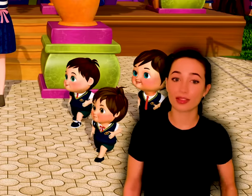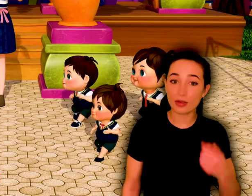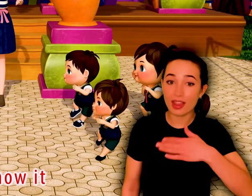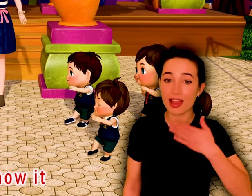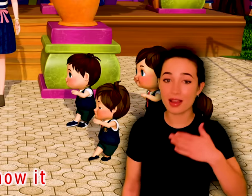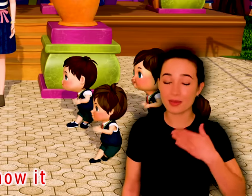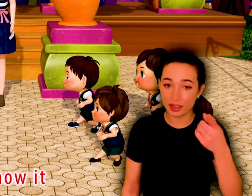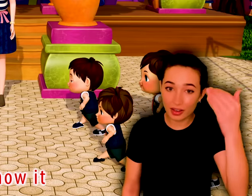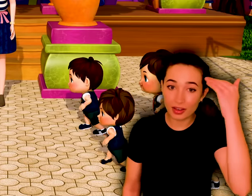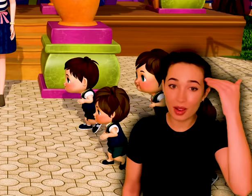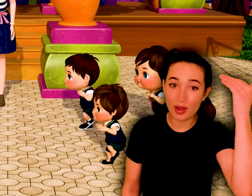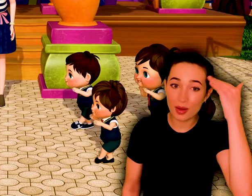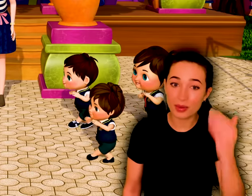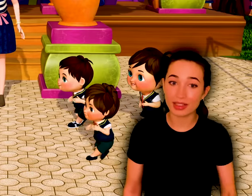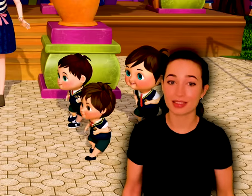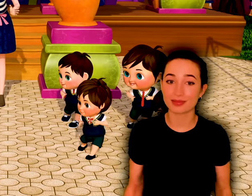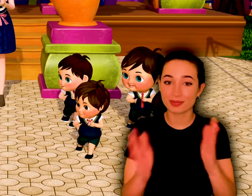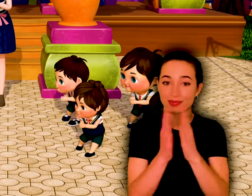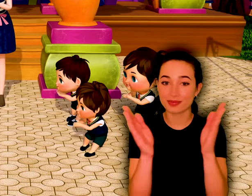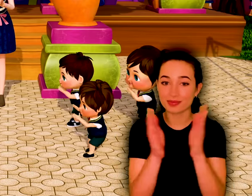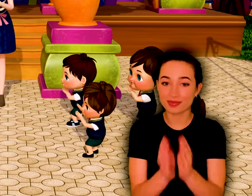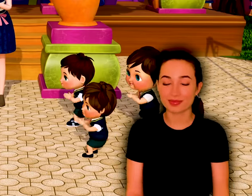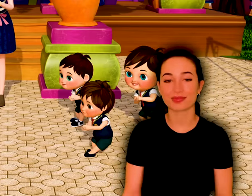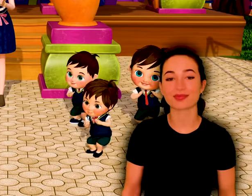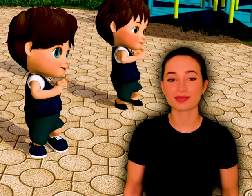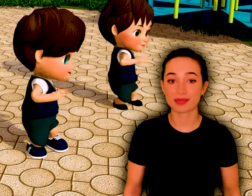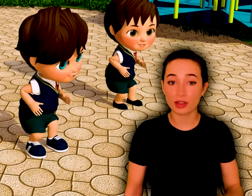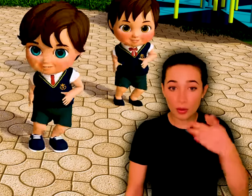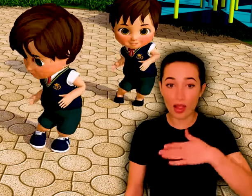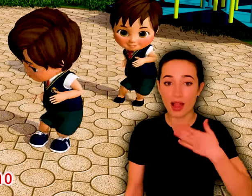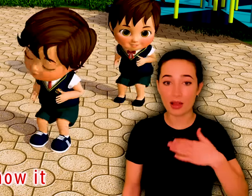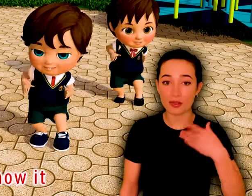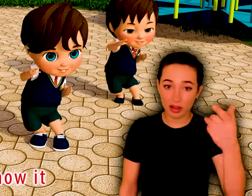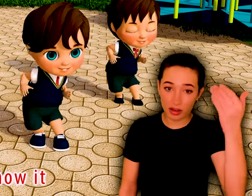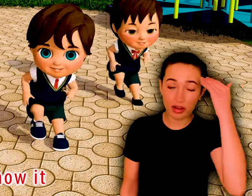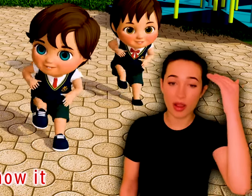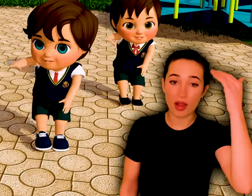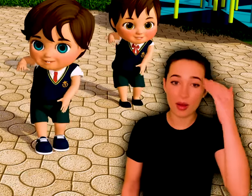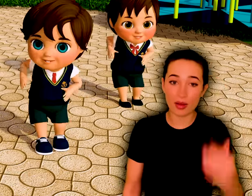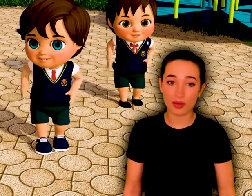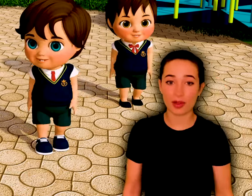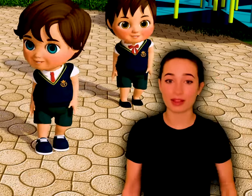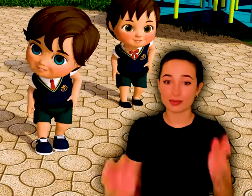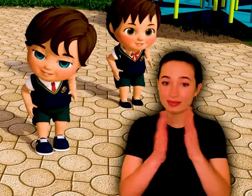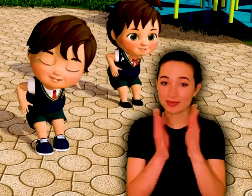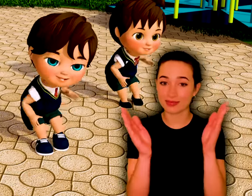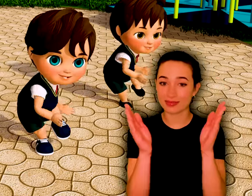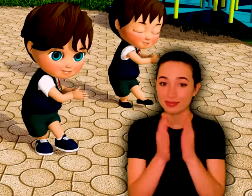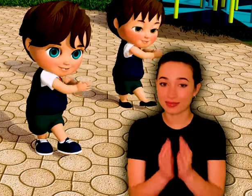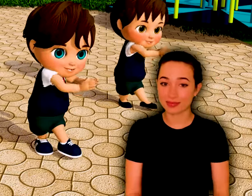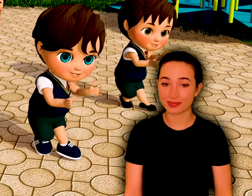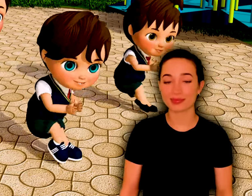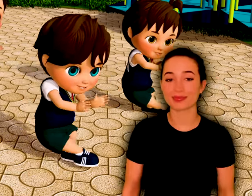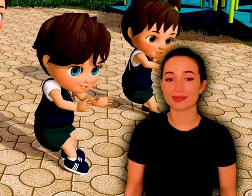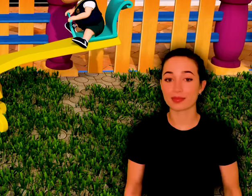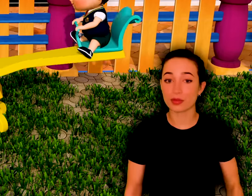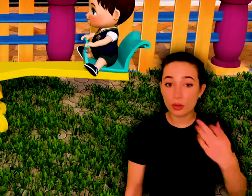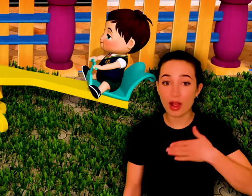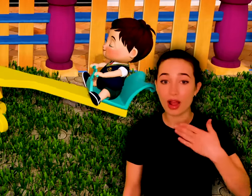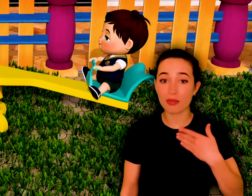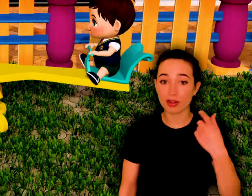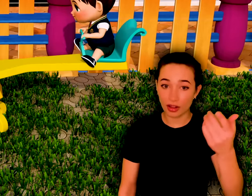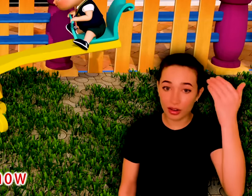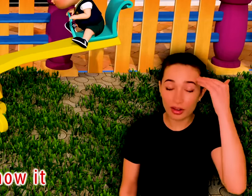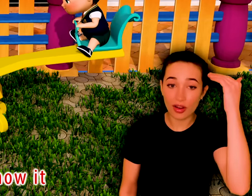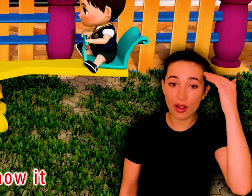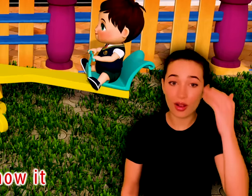If you're happy and you know it, clap your hands. If you're happy and you know it, clap your hands.